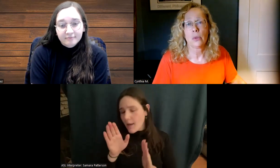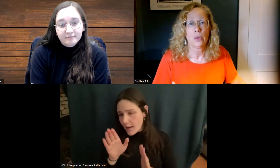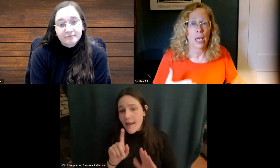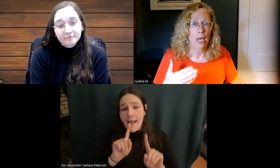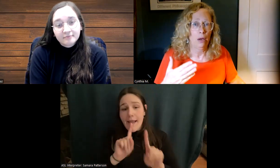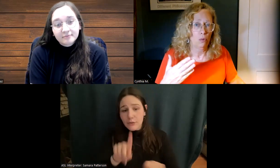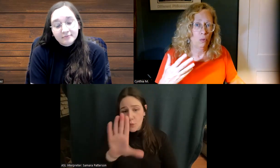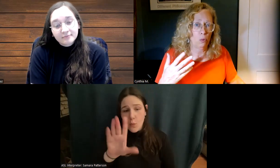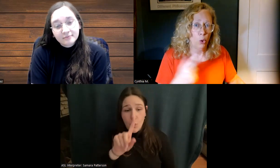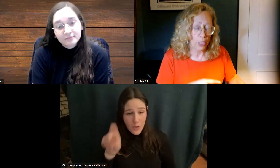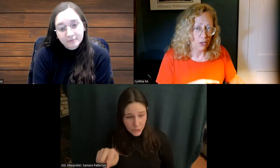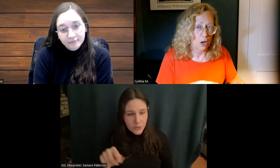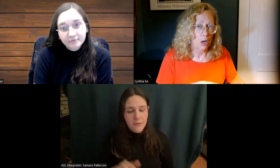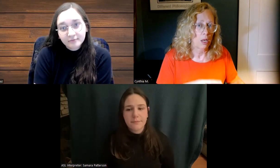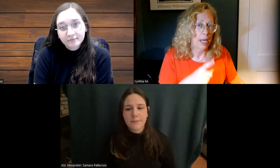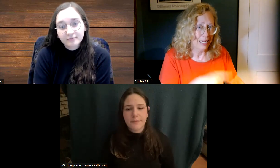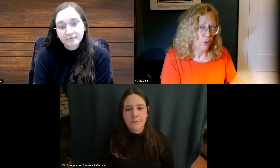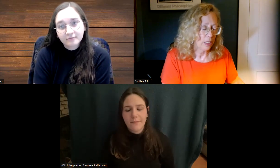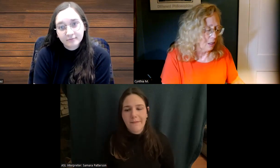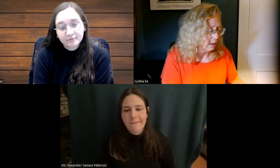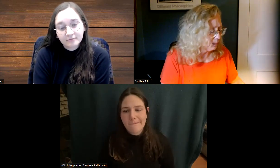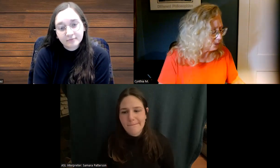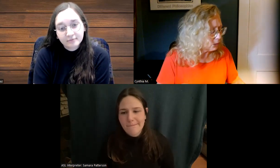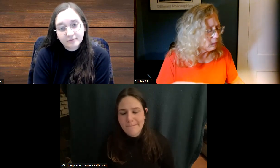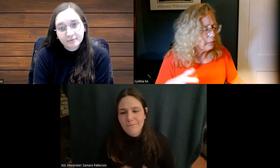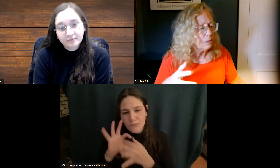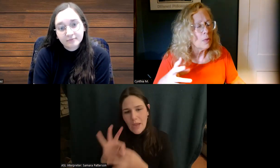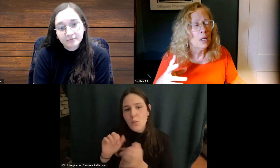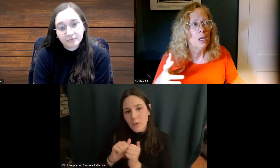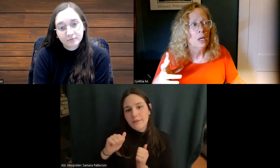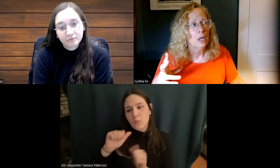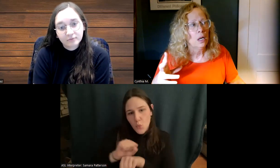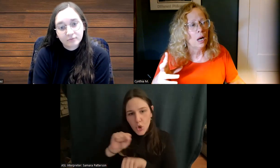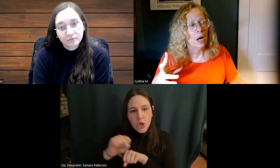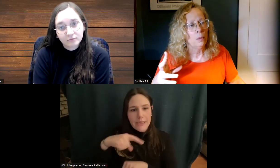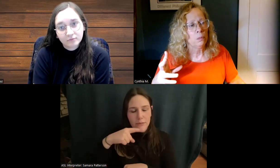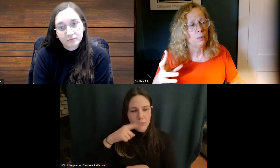relation to a working dog, like a hearing dog,